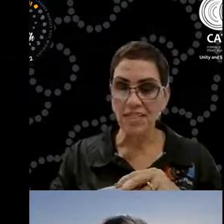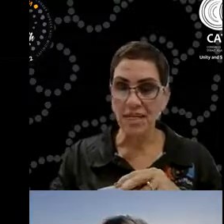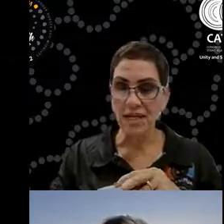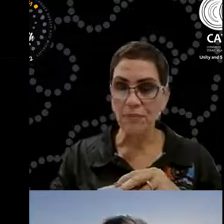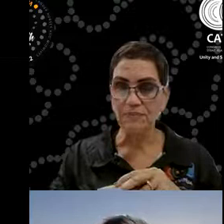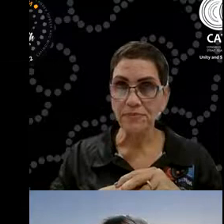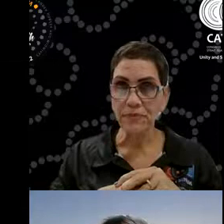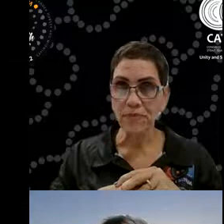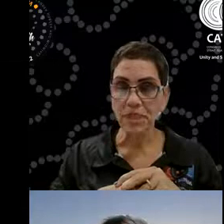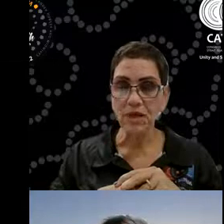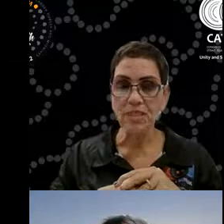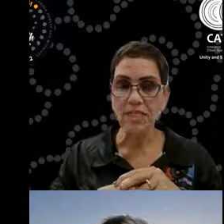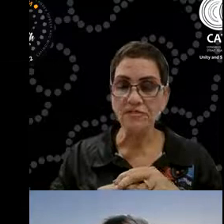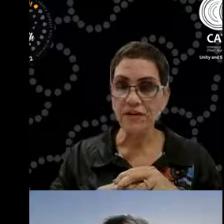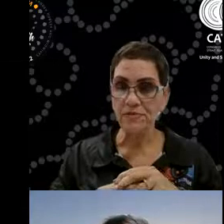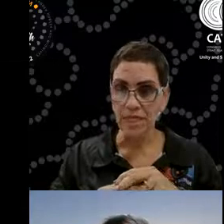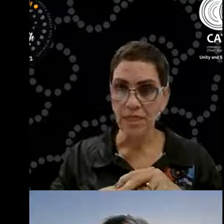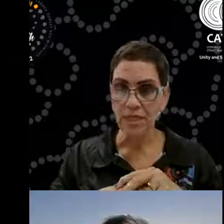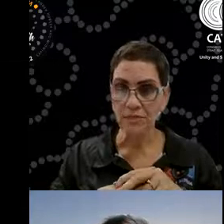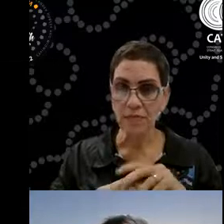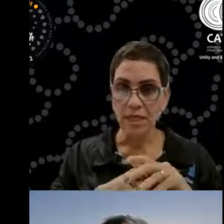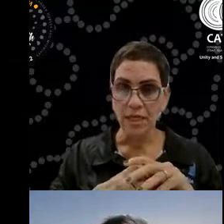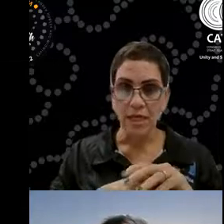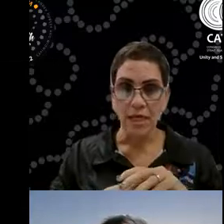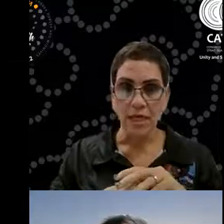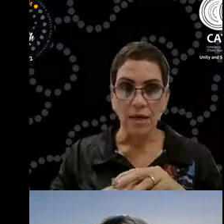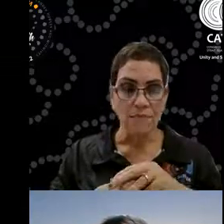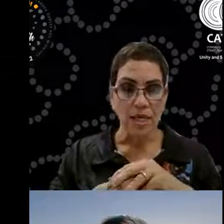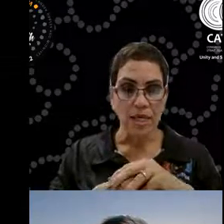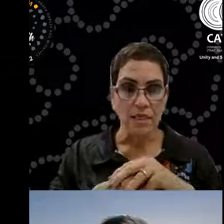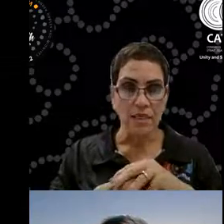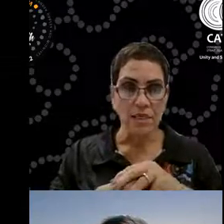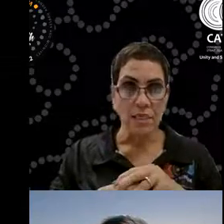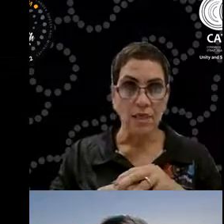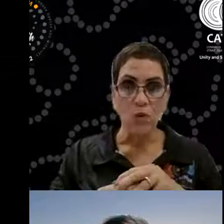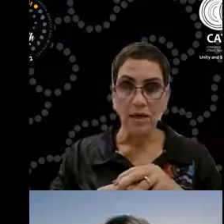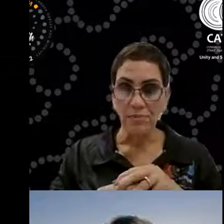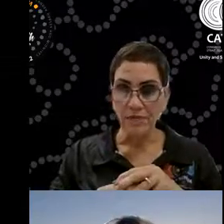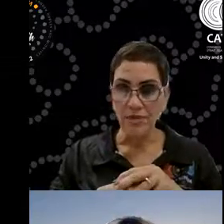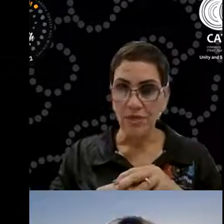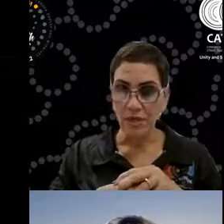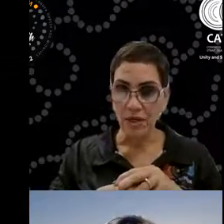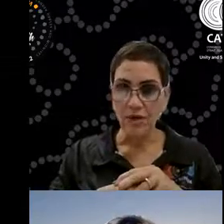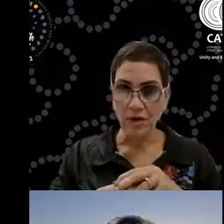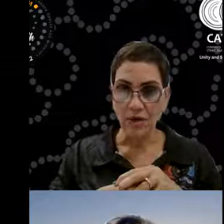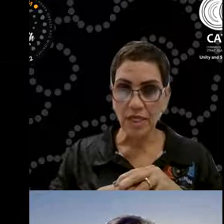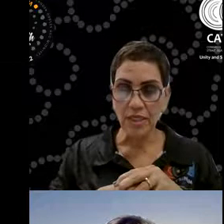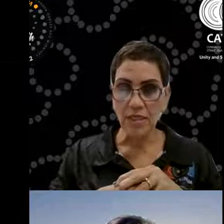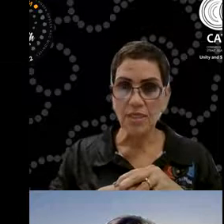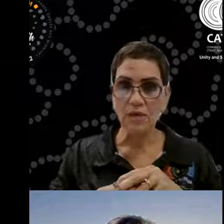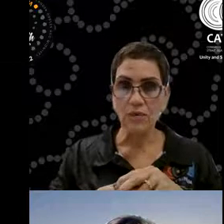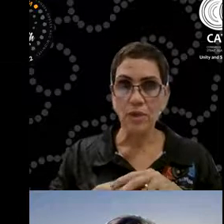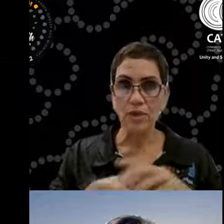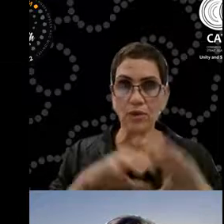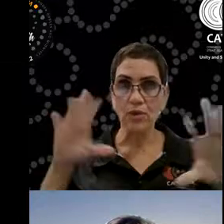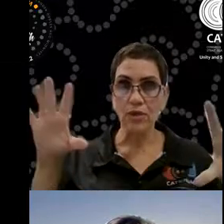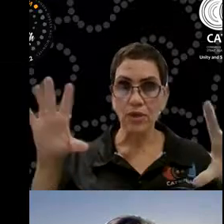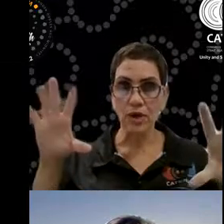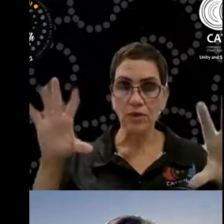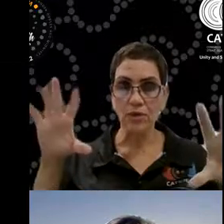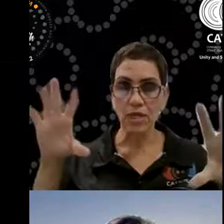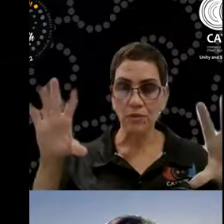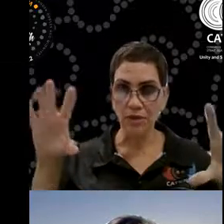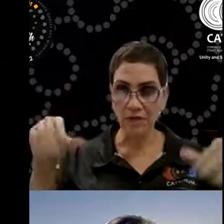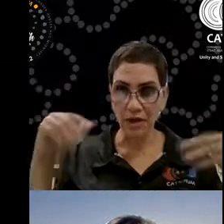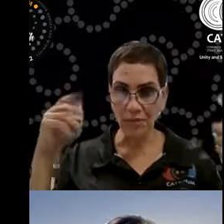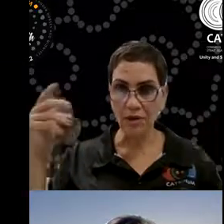Code of Conduct identified racism and white privilege in the Code of Conduct. So with